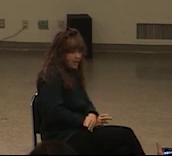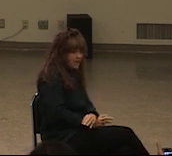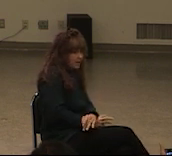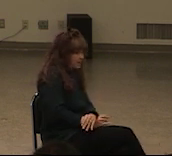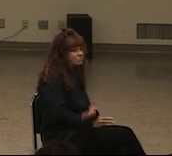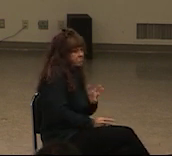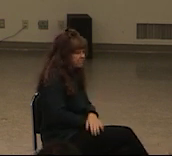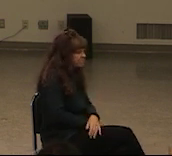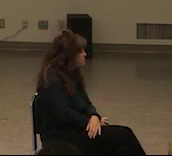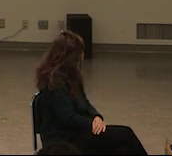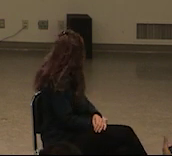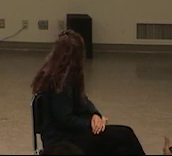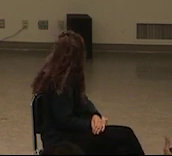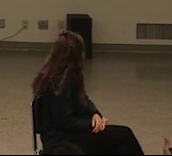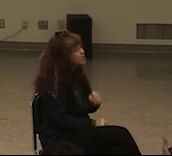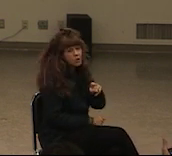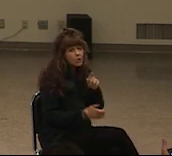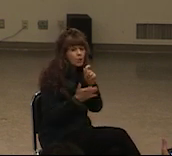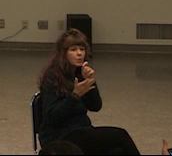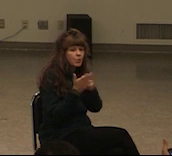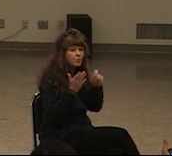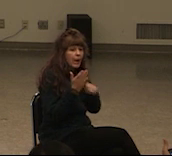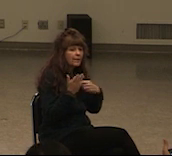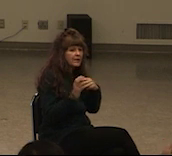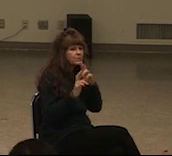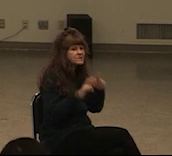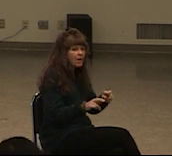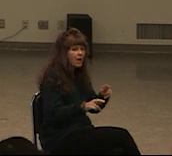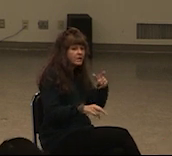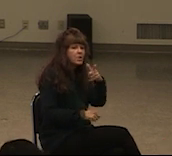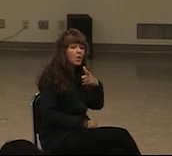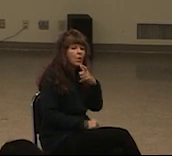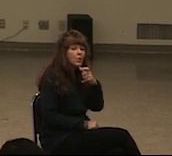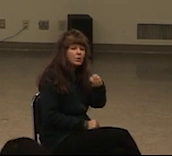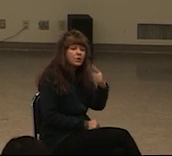You can write your response of who comes to mind for you.